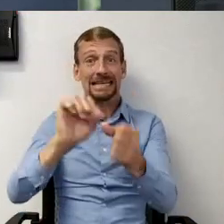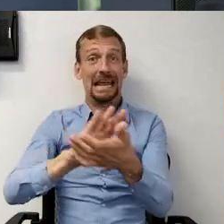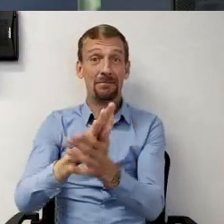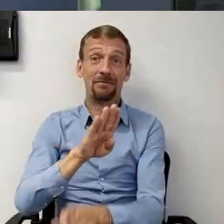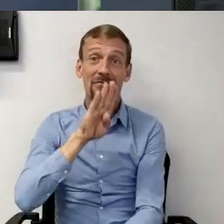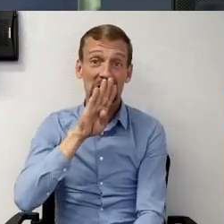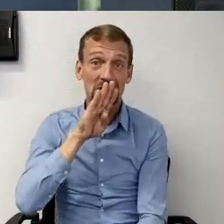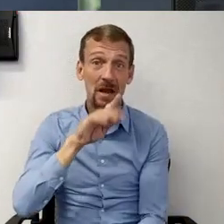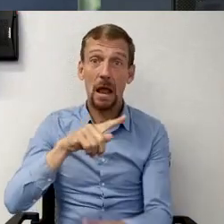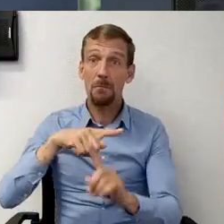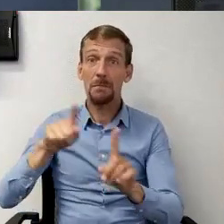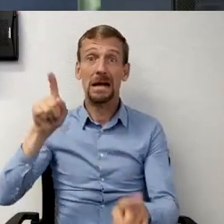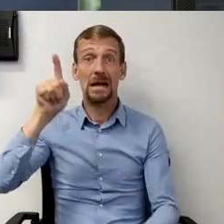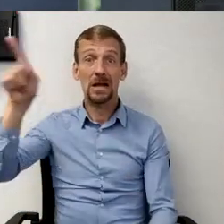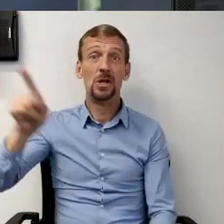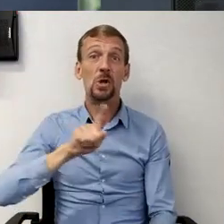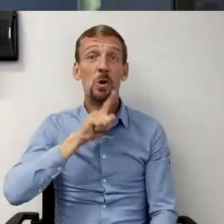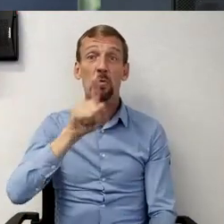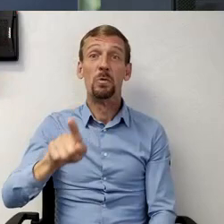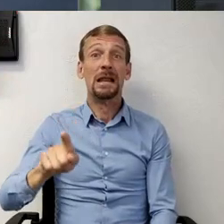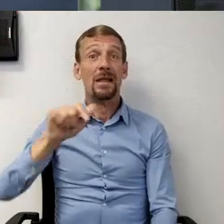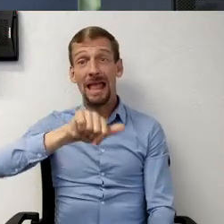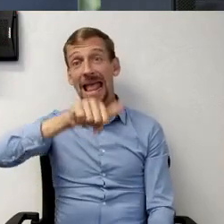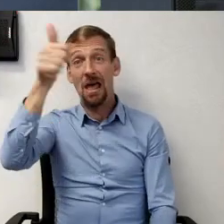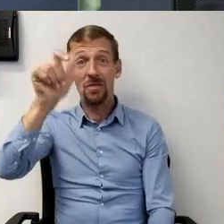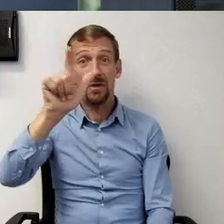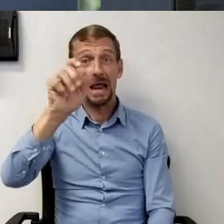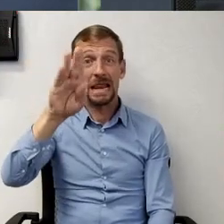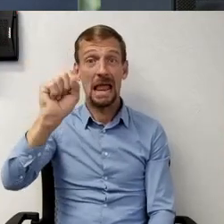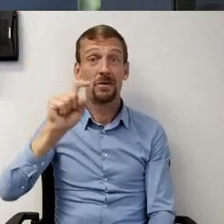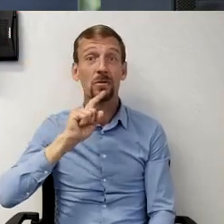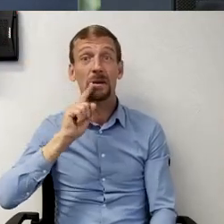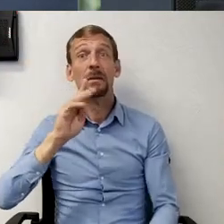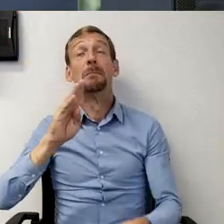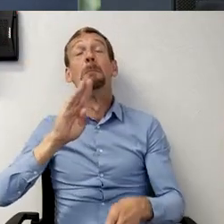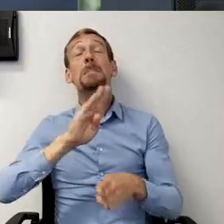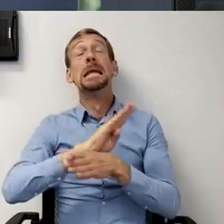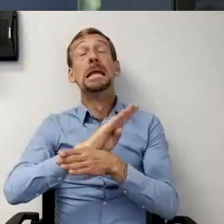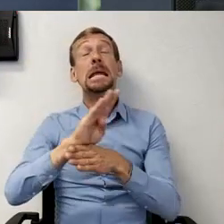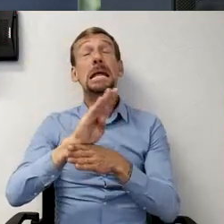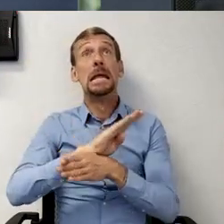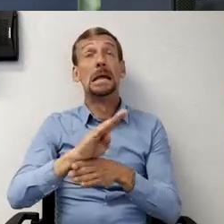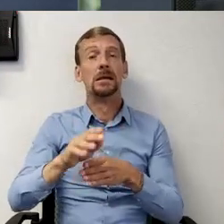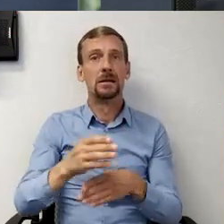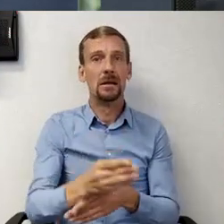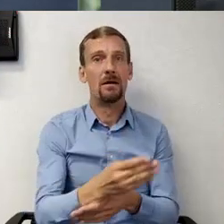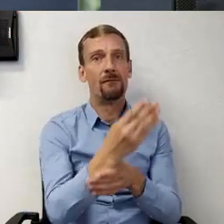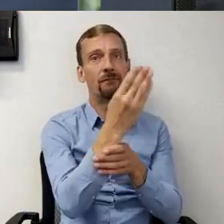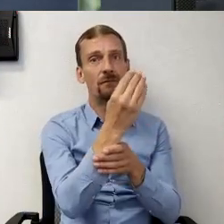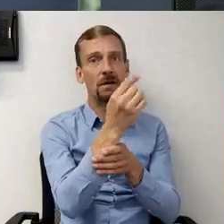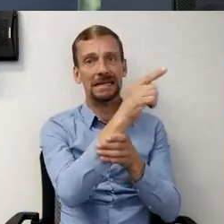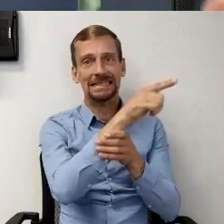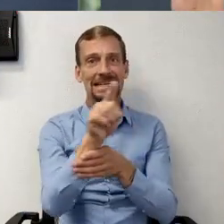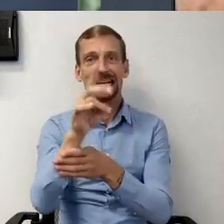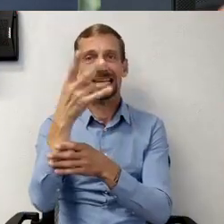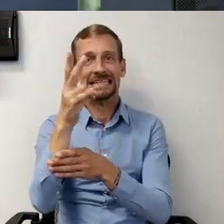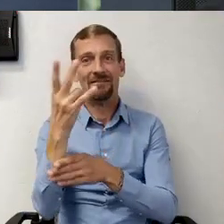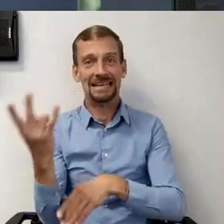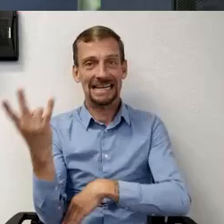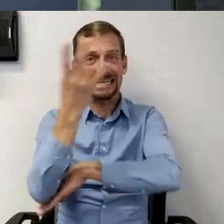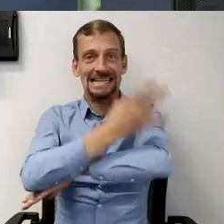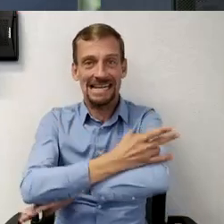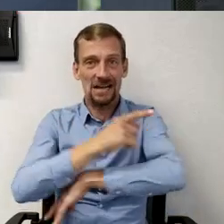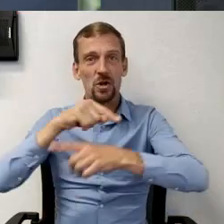commercial labs now are so overwhelmed that they're taking 14 to 17 days to